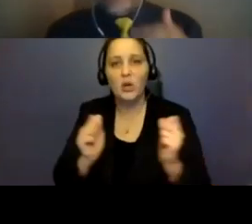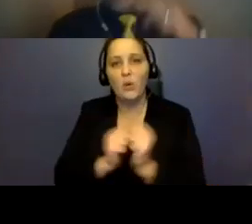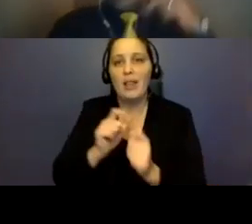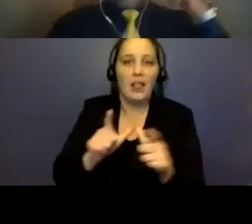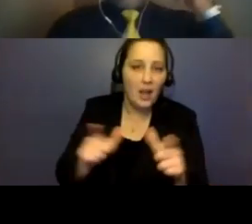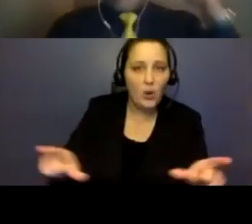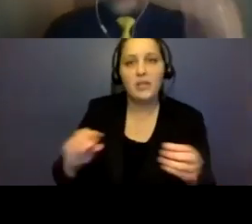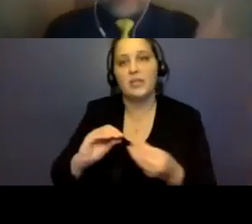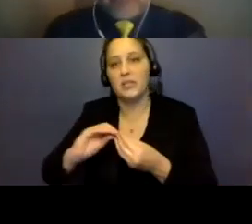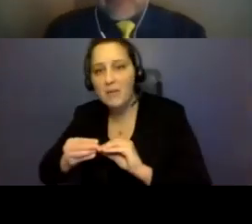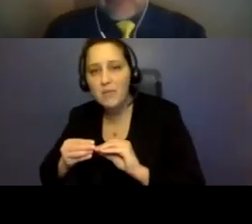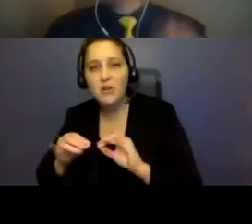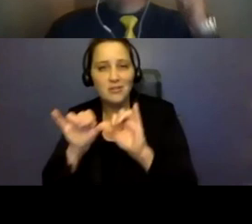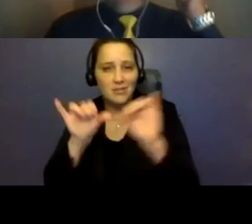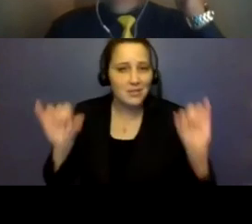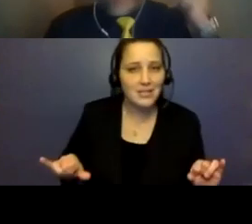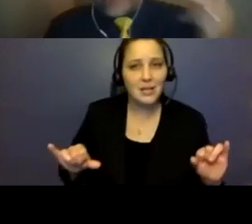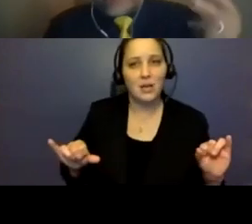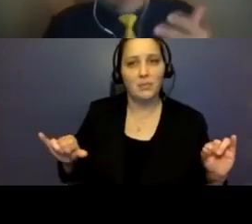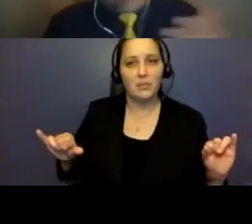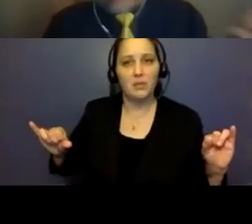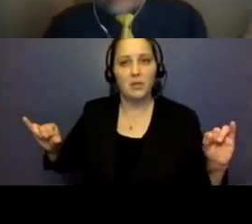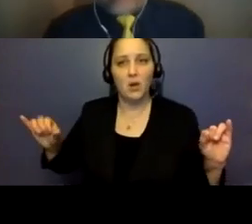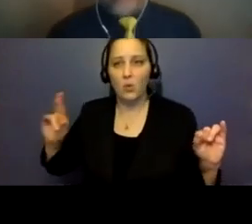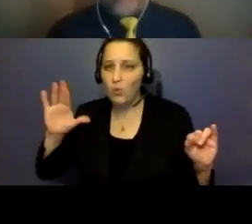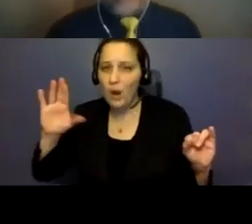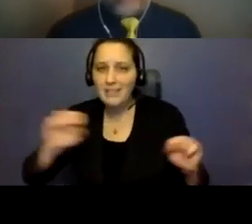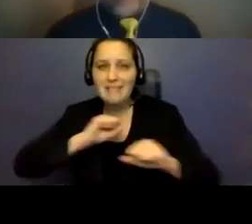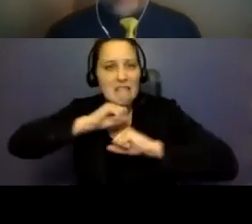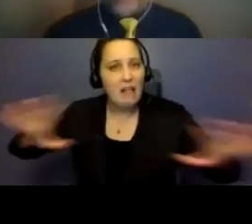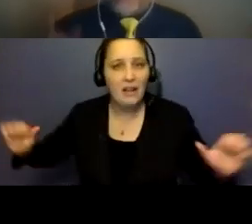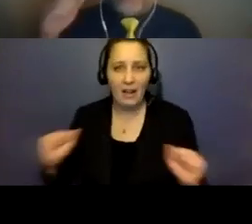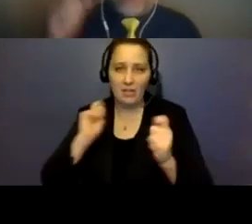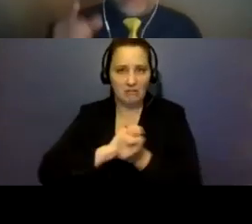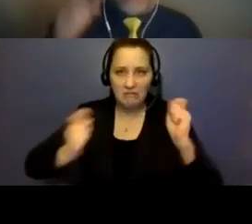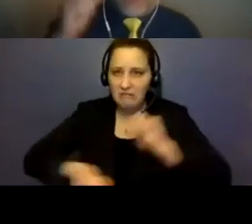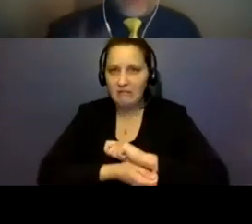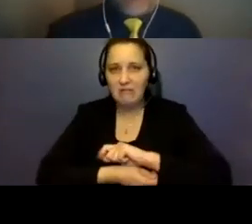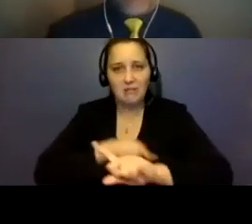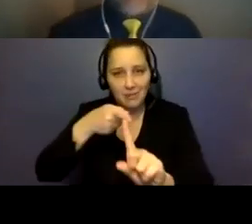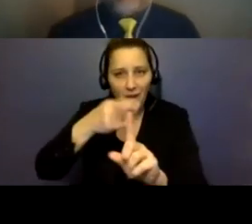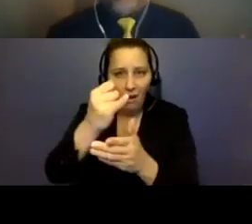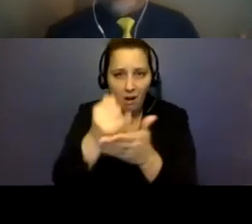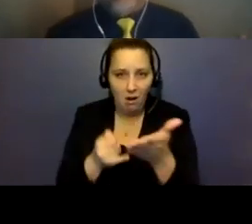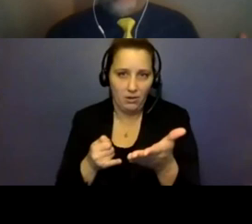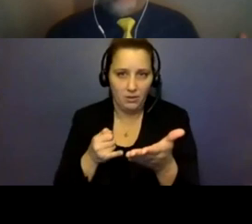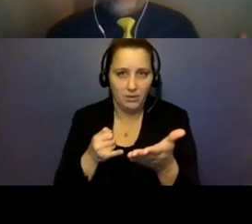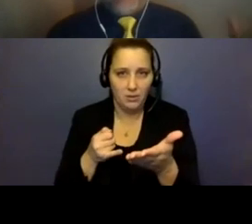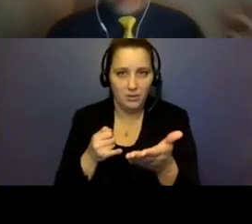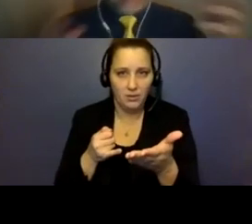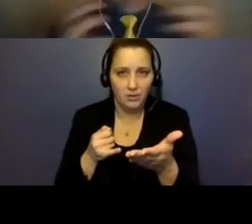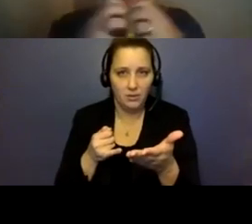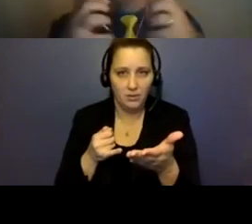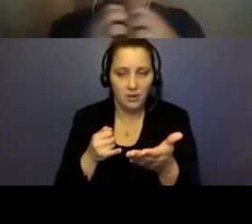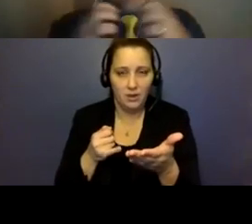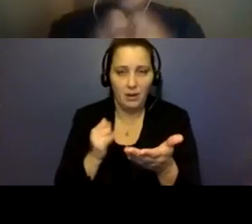numbers, systems, or even races. And that is art. And that's